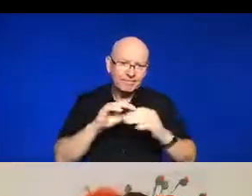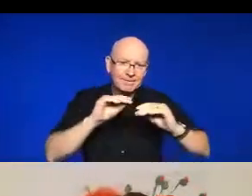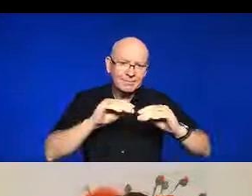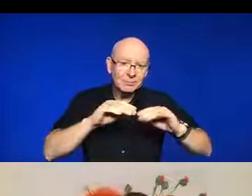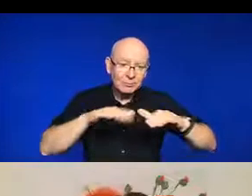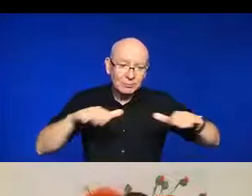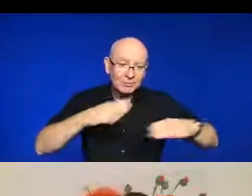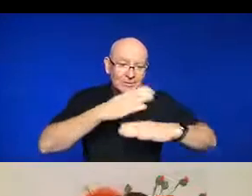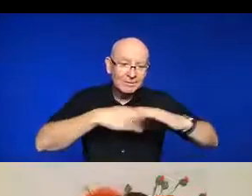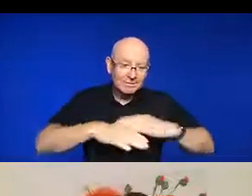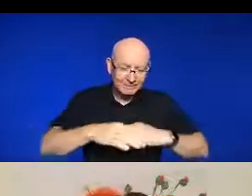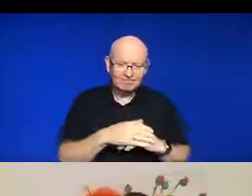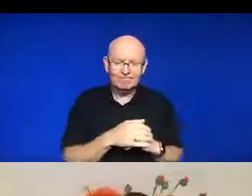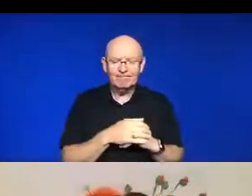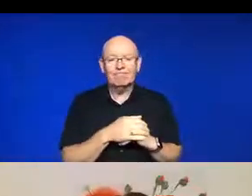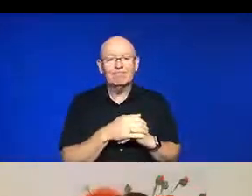Next slide, please.